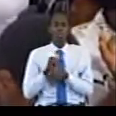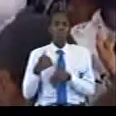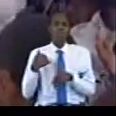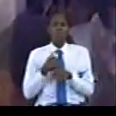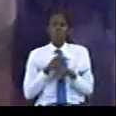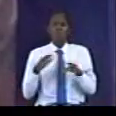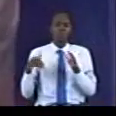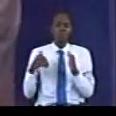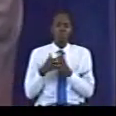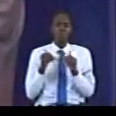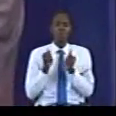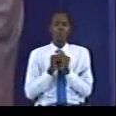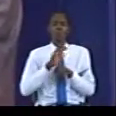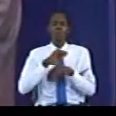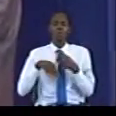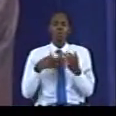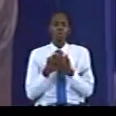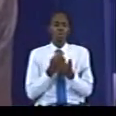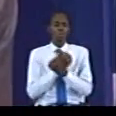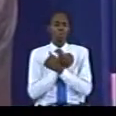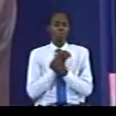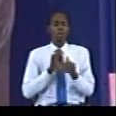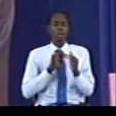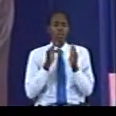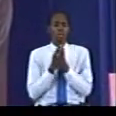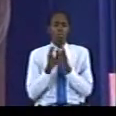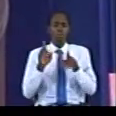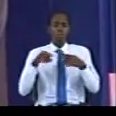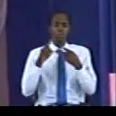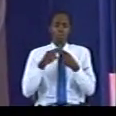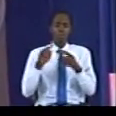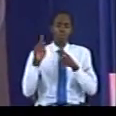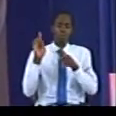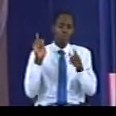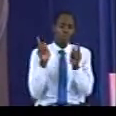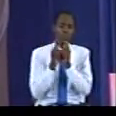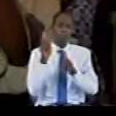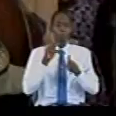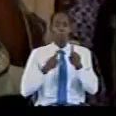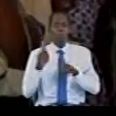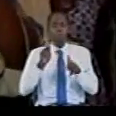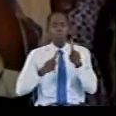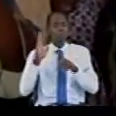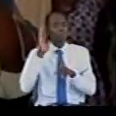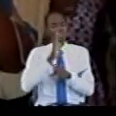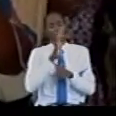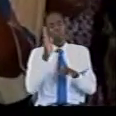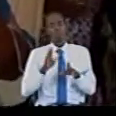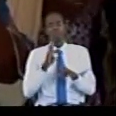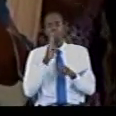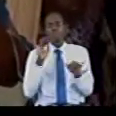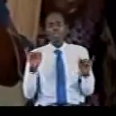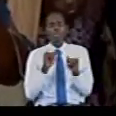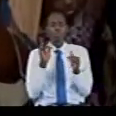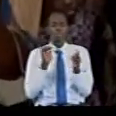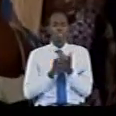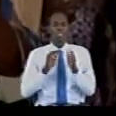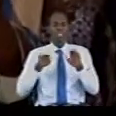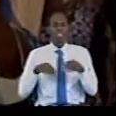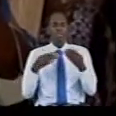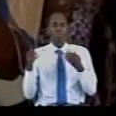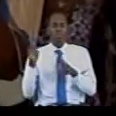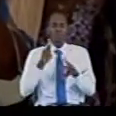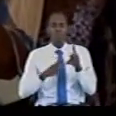touch other people's lives, I pray that the people we'll touch, they'll never be the same again. Give them real